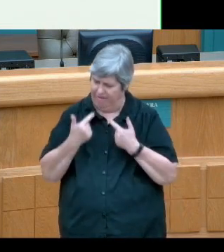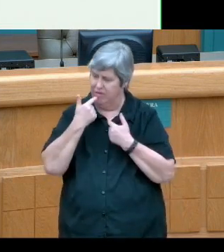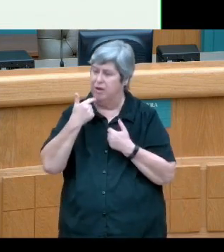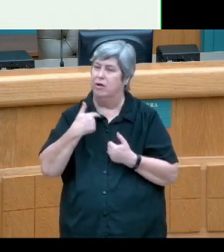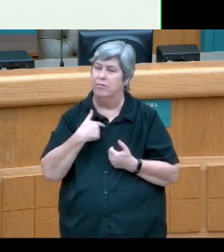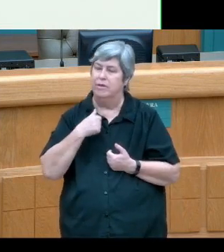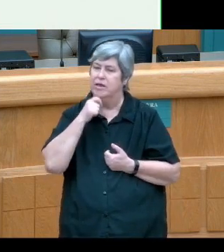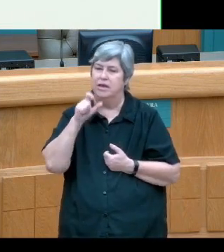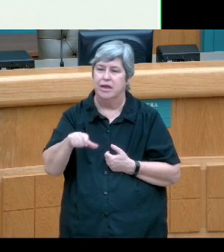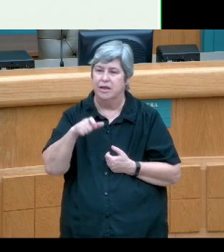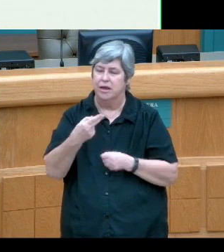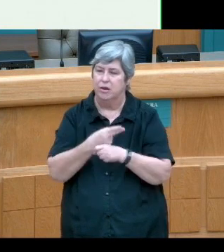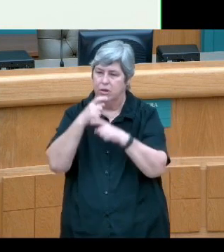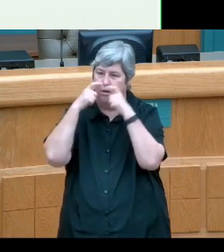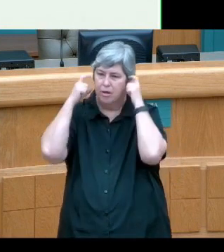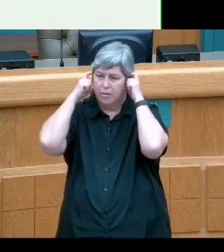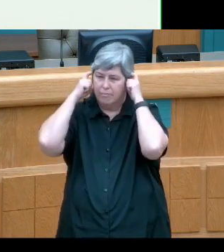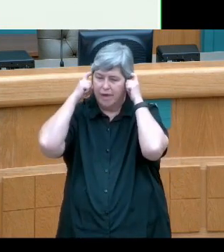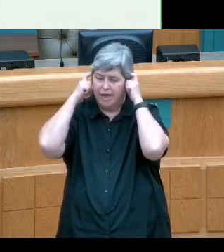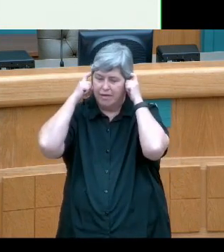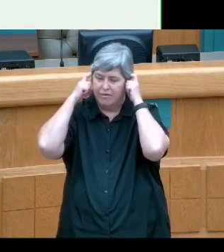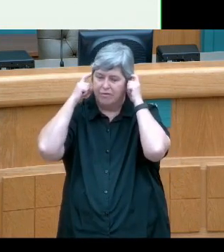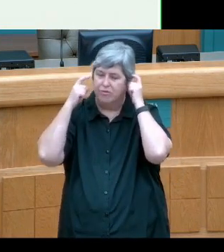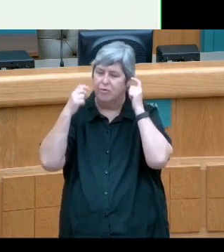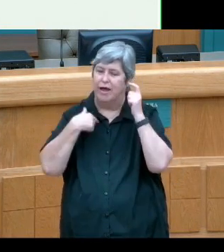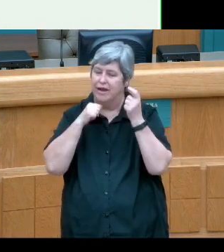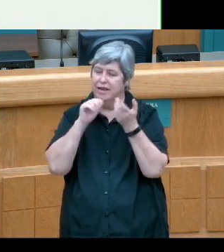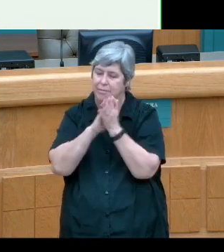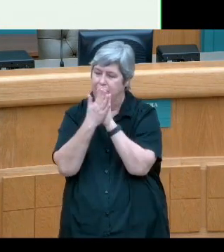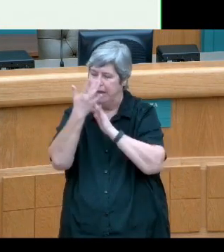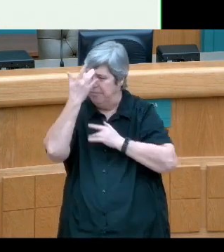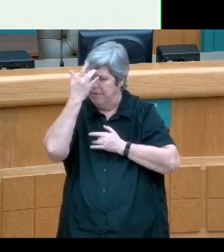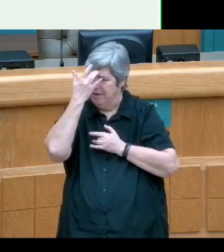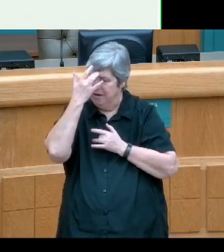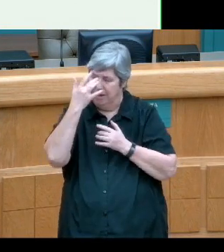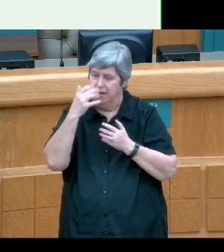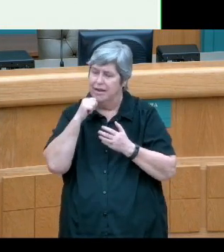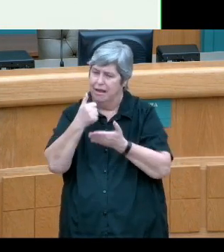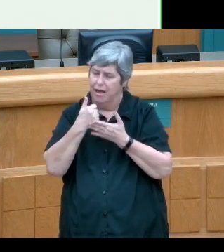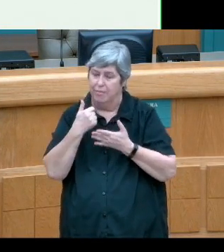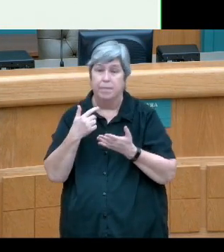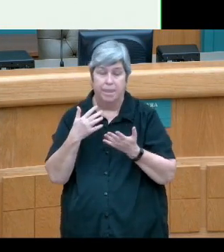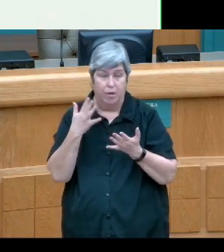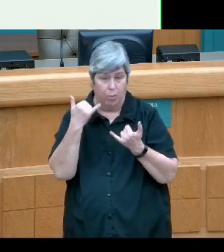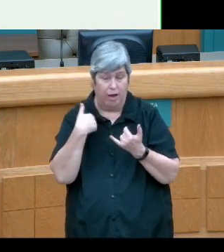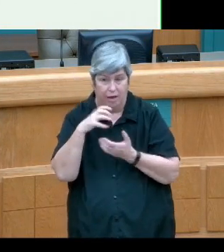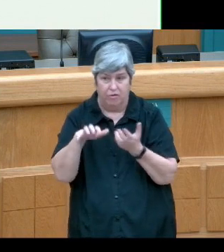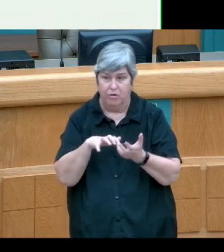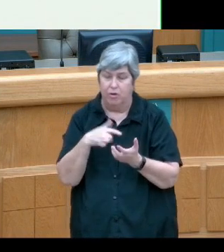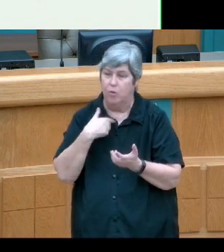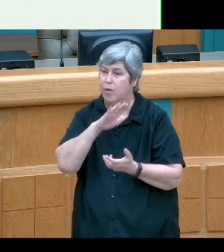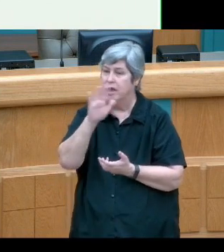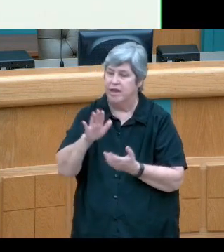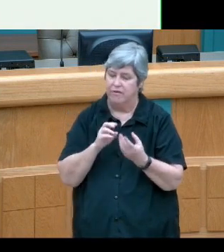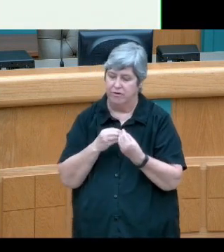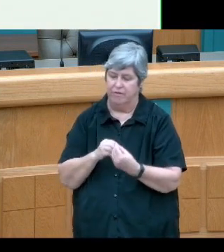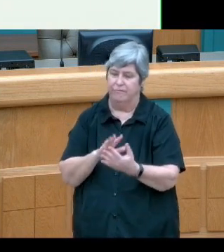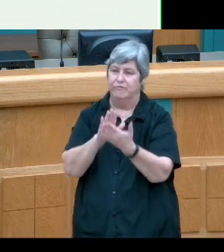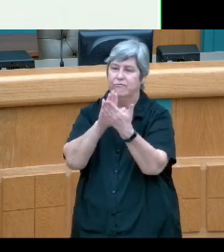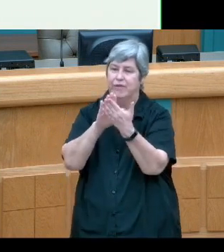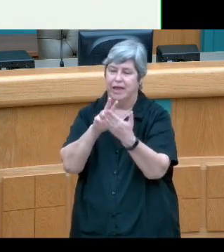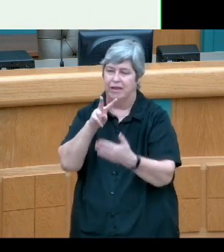that you didn't need to wear a mask to avoid getting sick, and it didn't help you? And the reason why was because we never faced a virus